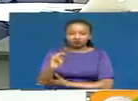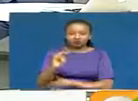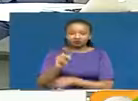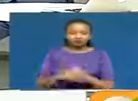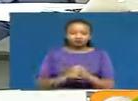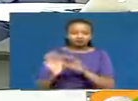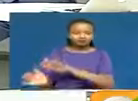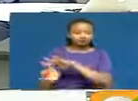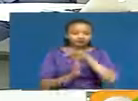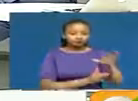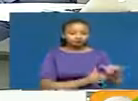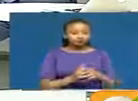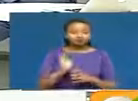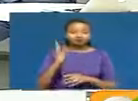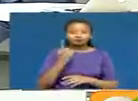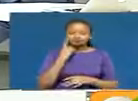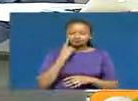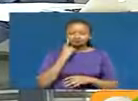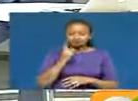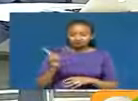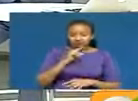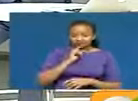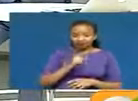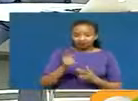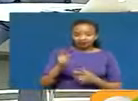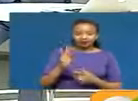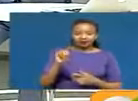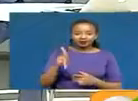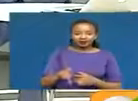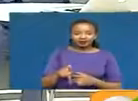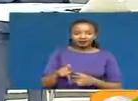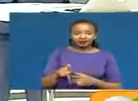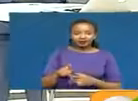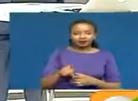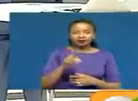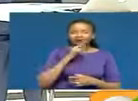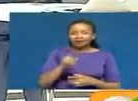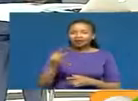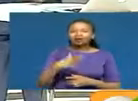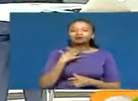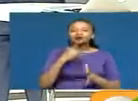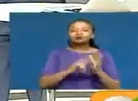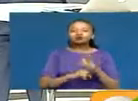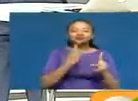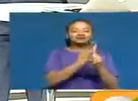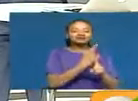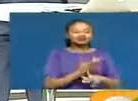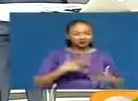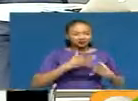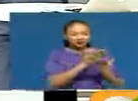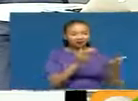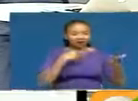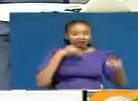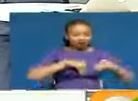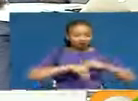About a bit of politics now. And the man you just saw there, that's Ugunja Member of Parliament, Opiyo, Wandayi. And now he wants graft suspects locked out